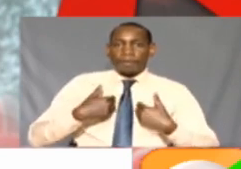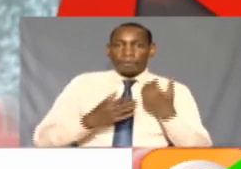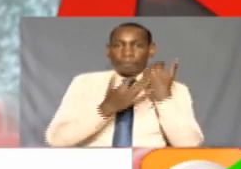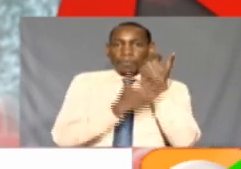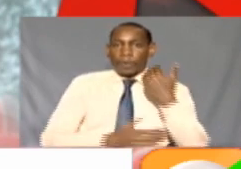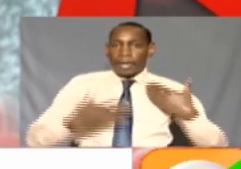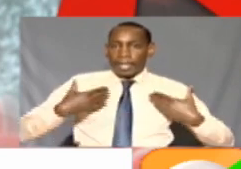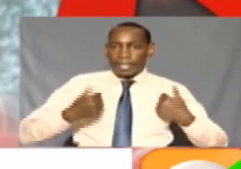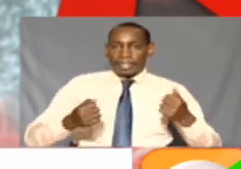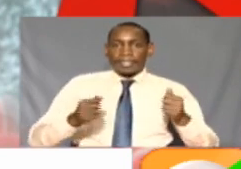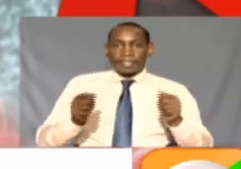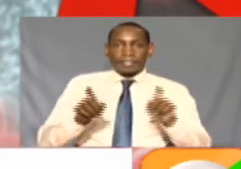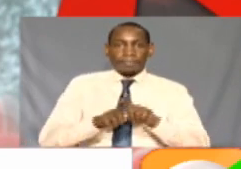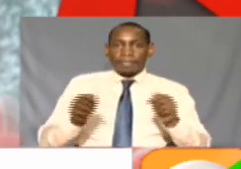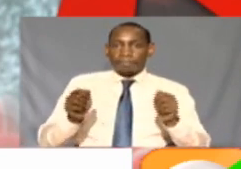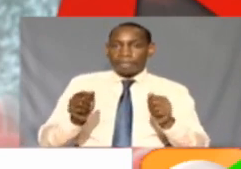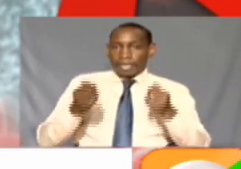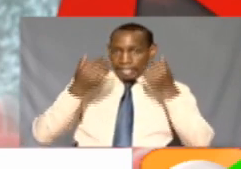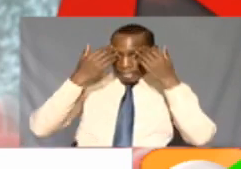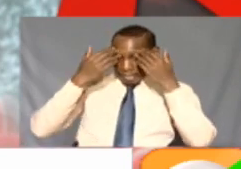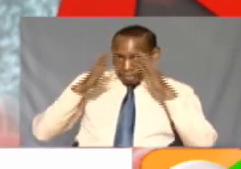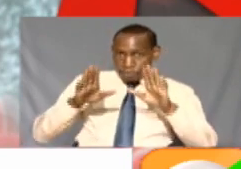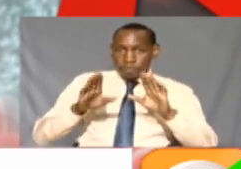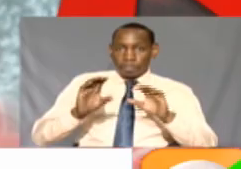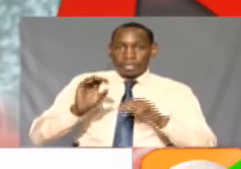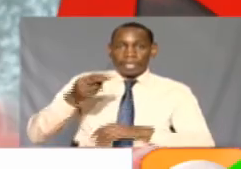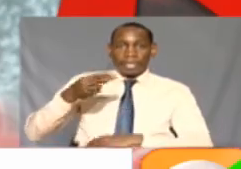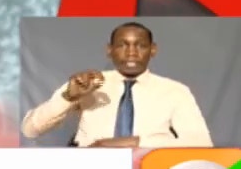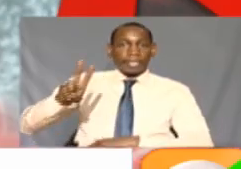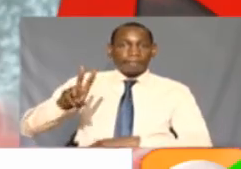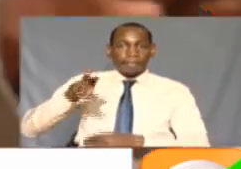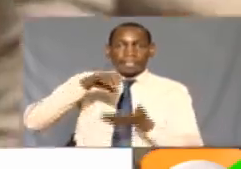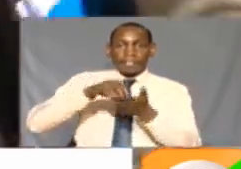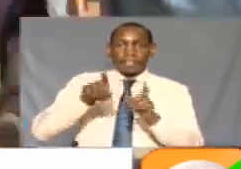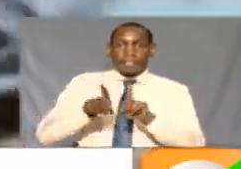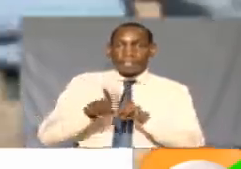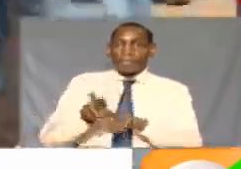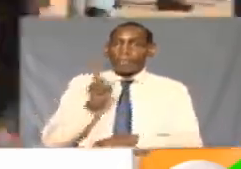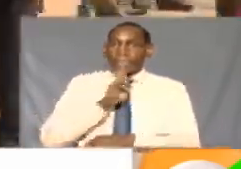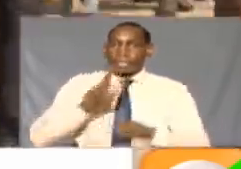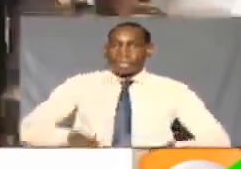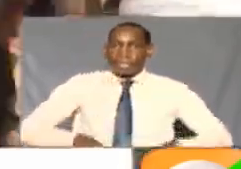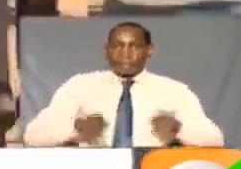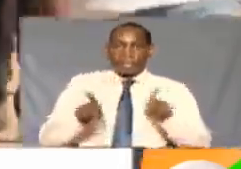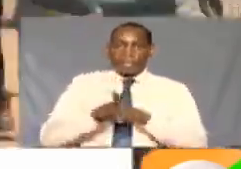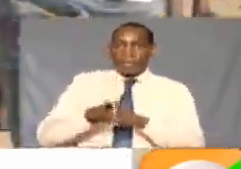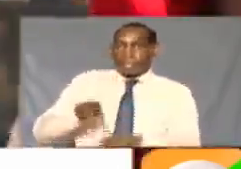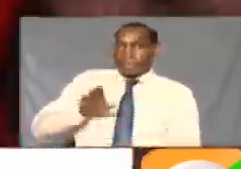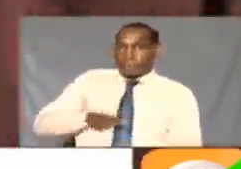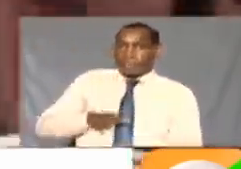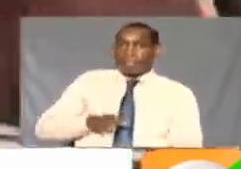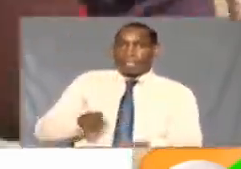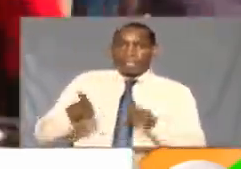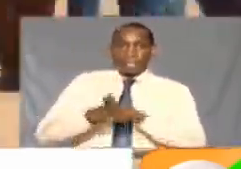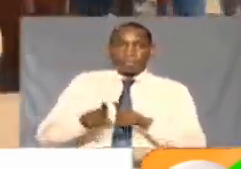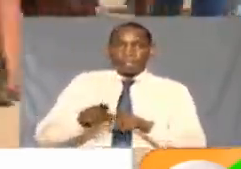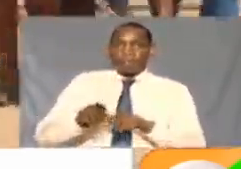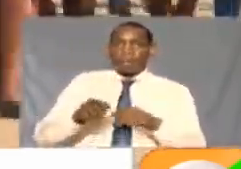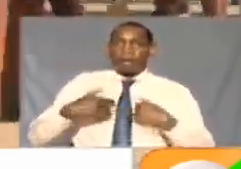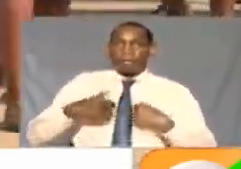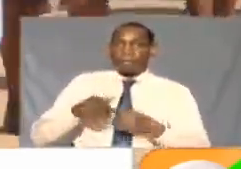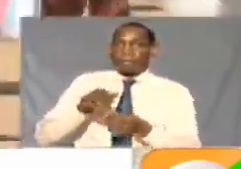and therefore likely not to be aware of their HIV status and thus risking their survival, the female gender remains more prone to